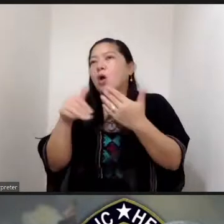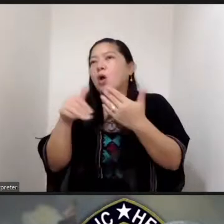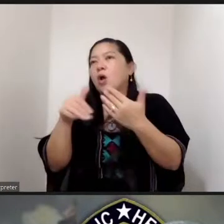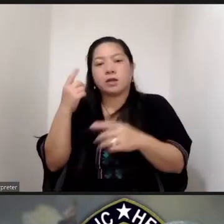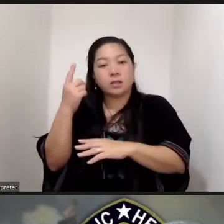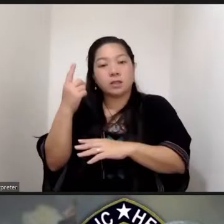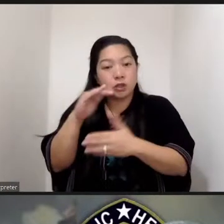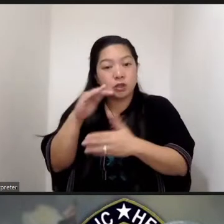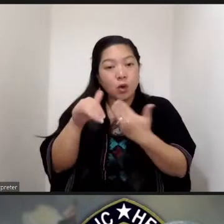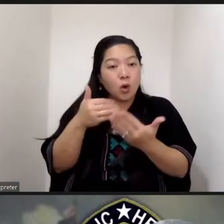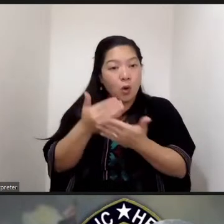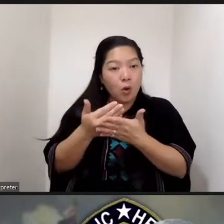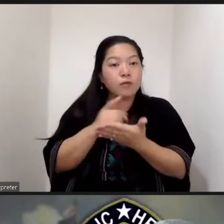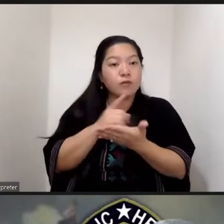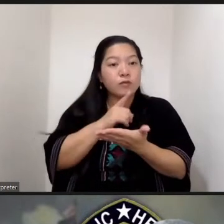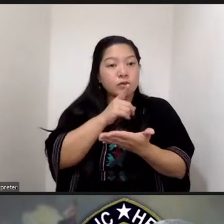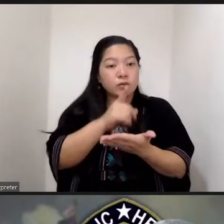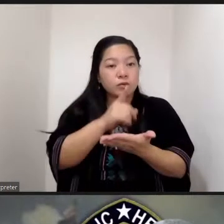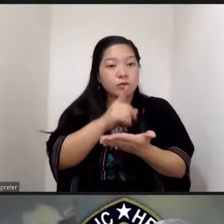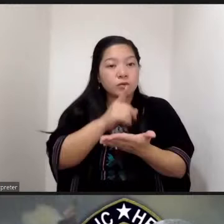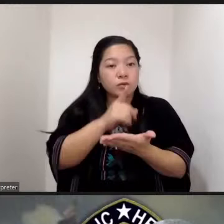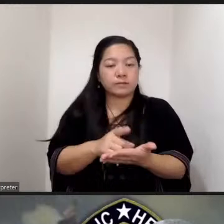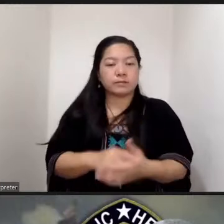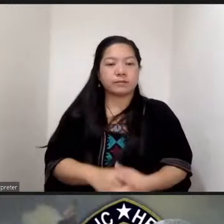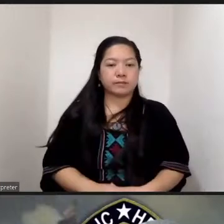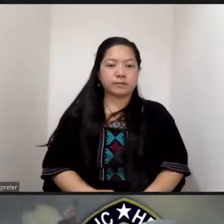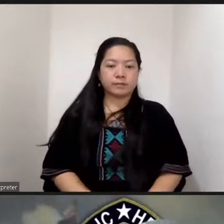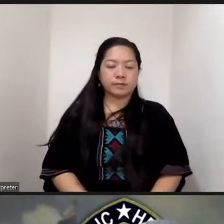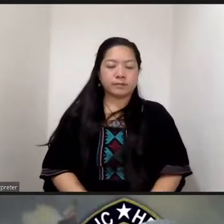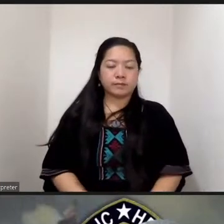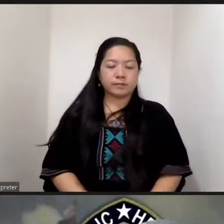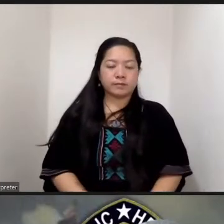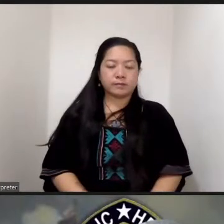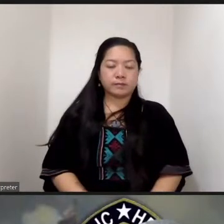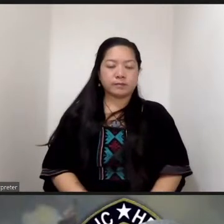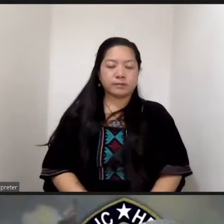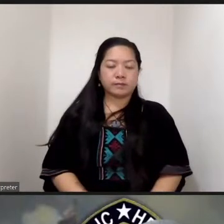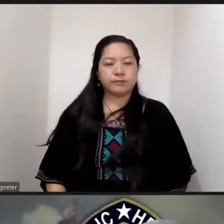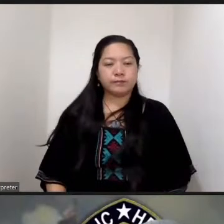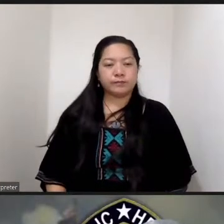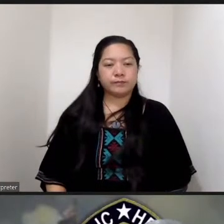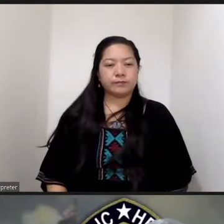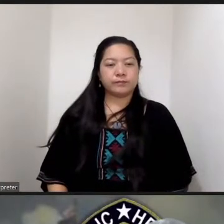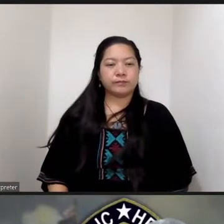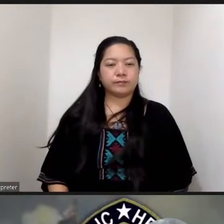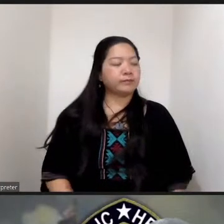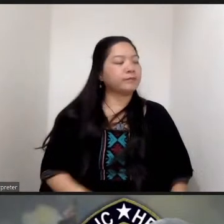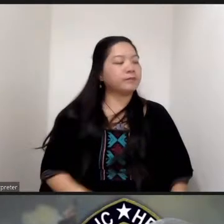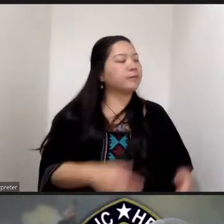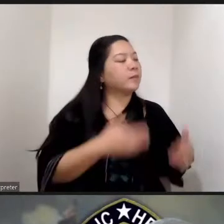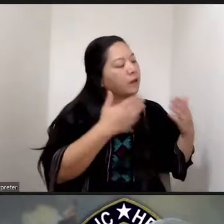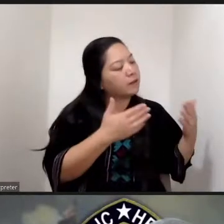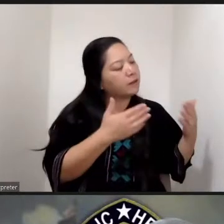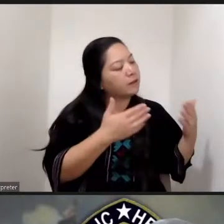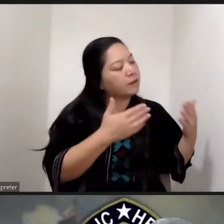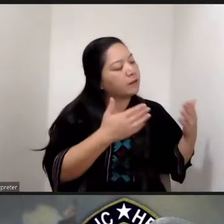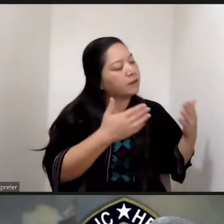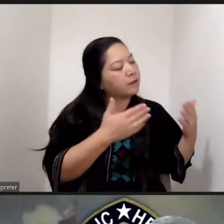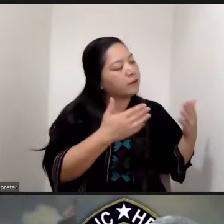factors. Okay, thank you. So I just wanted to say also, Maureen, like I said